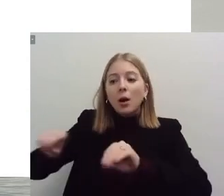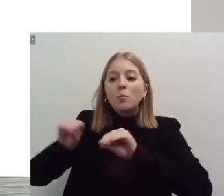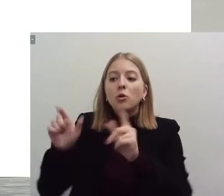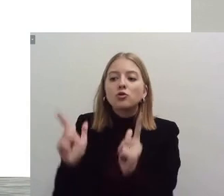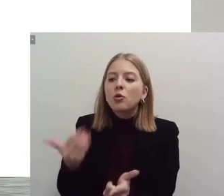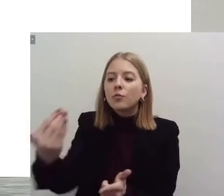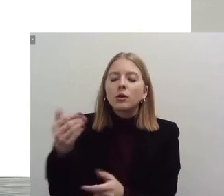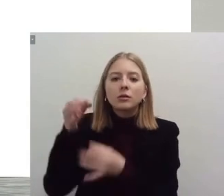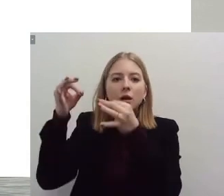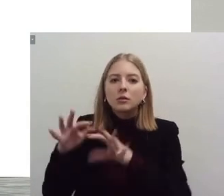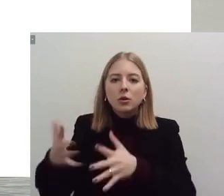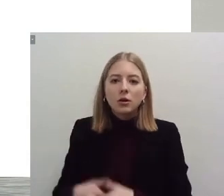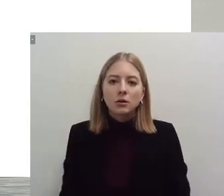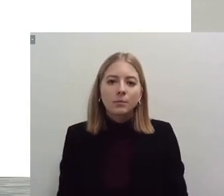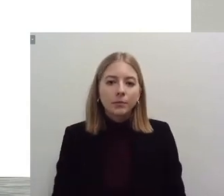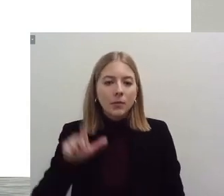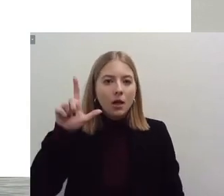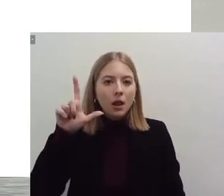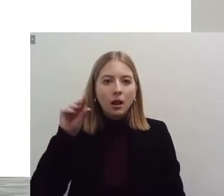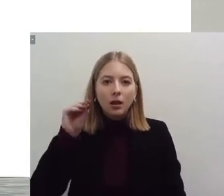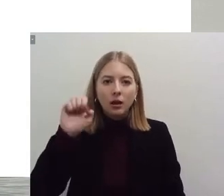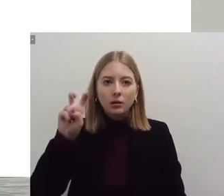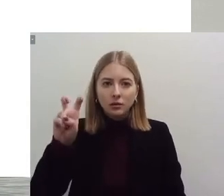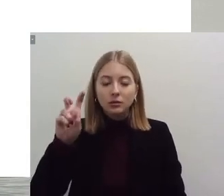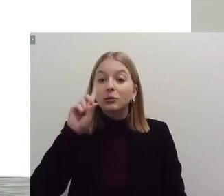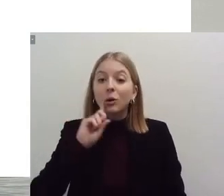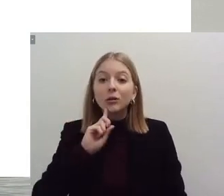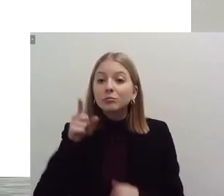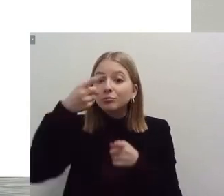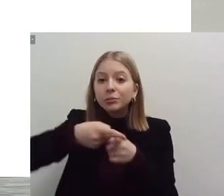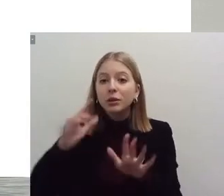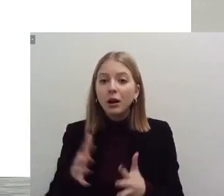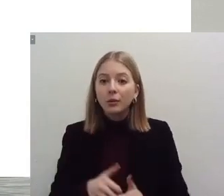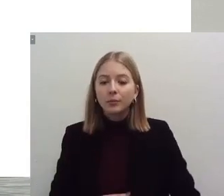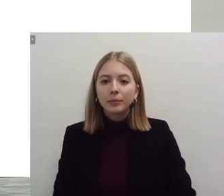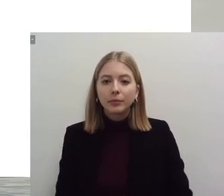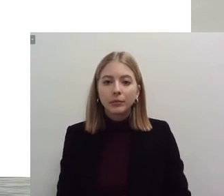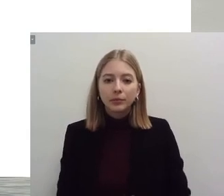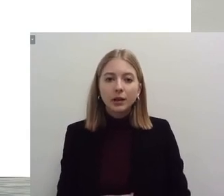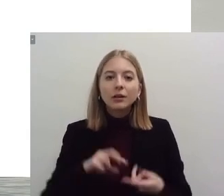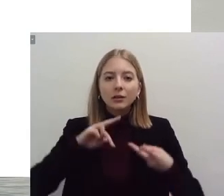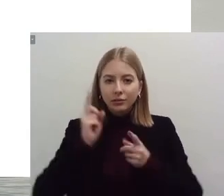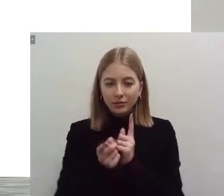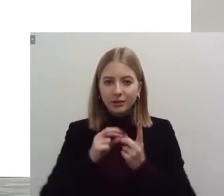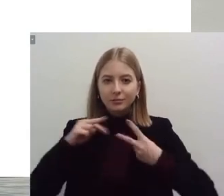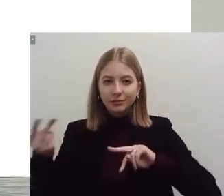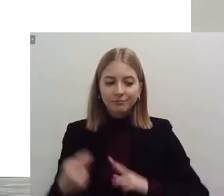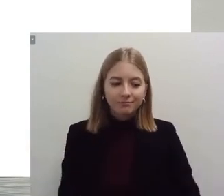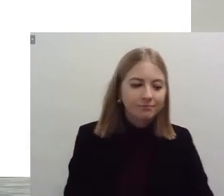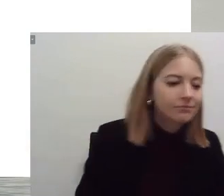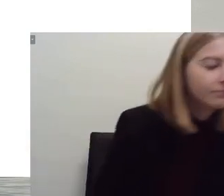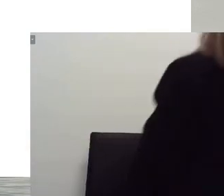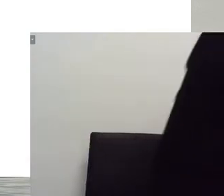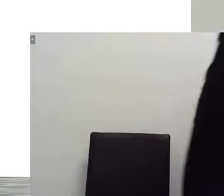Yes, I would like to add that Well, it's similar to the open